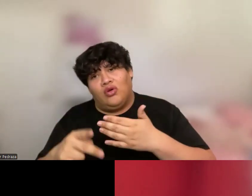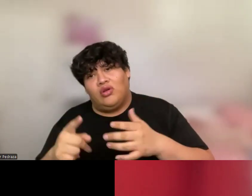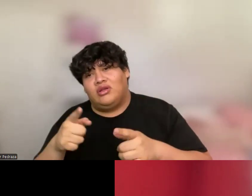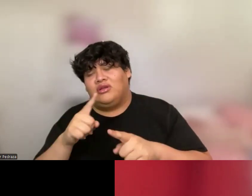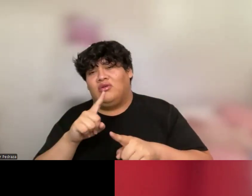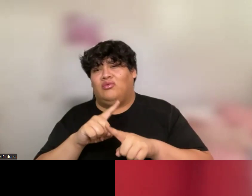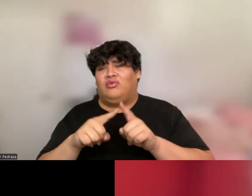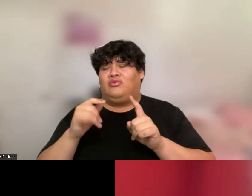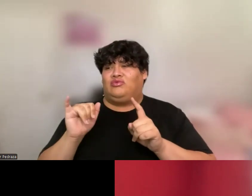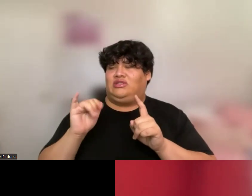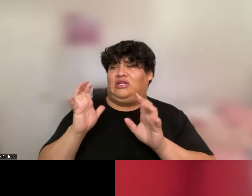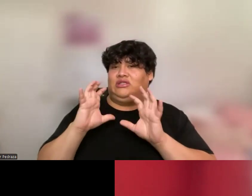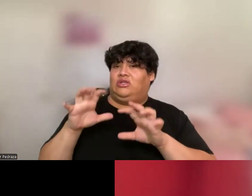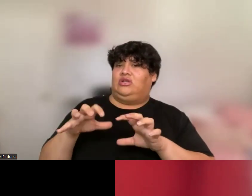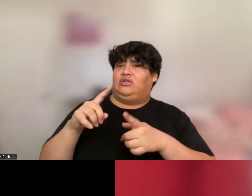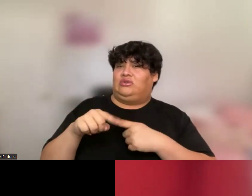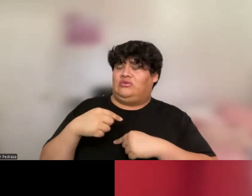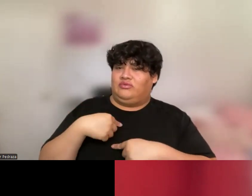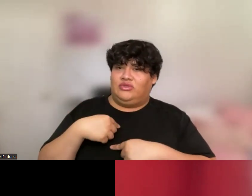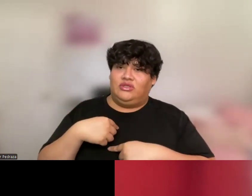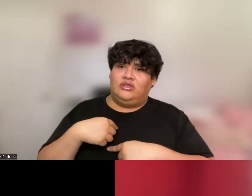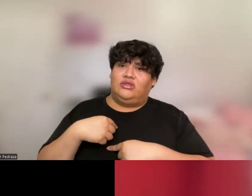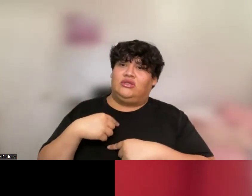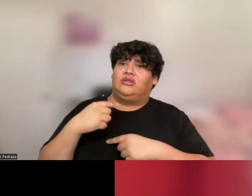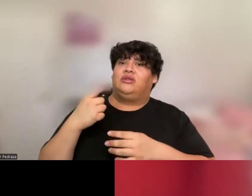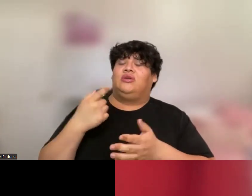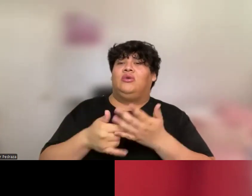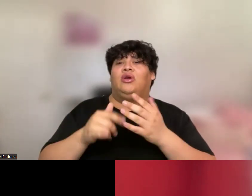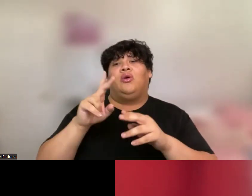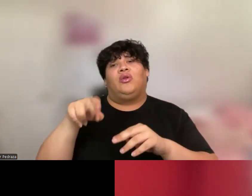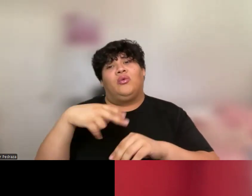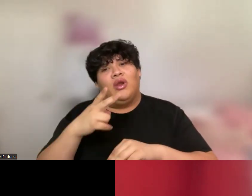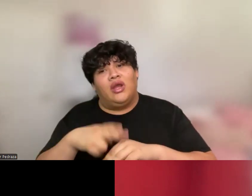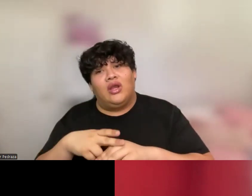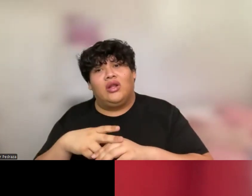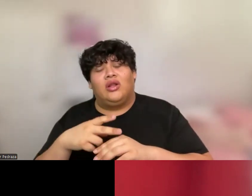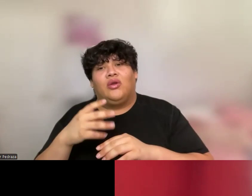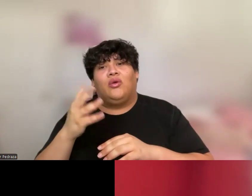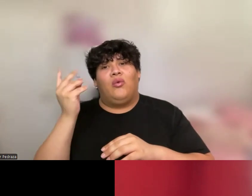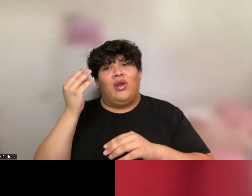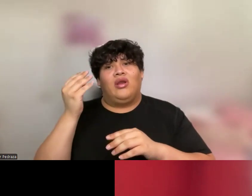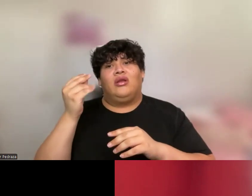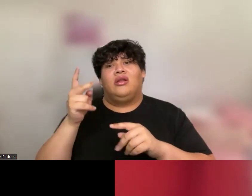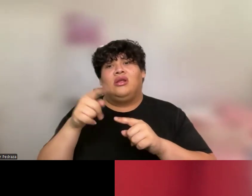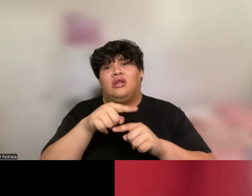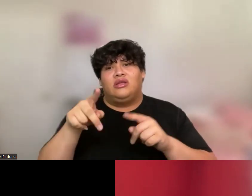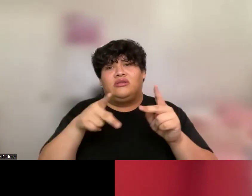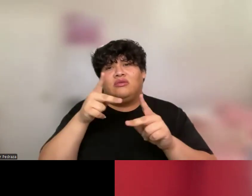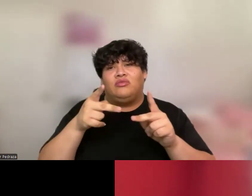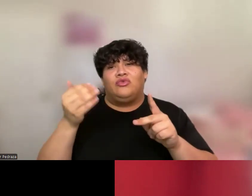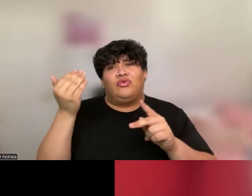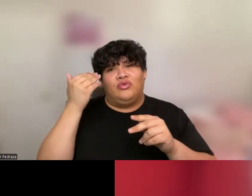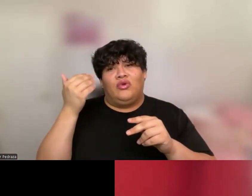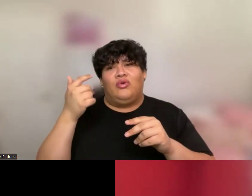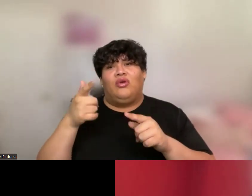striking to me is the regular awareness that these local ombudsmen have of the